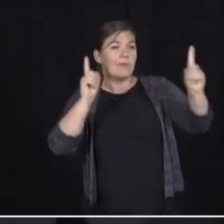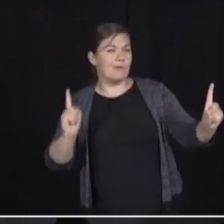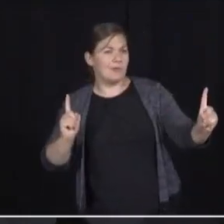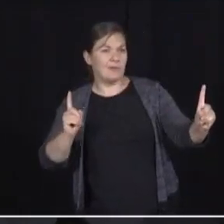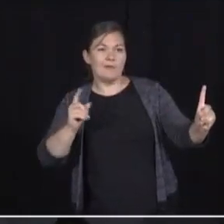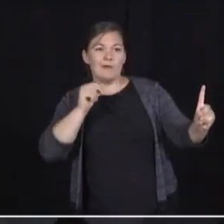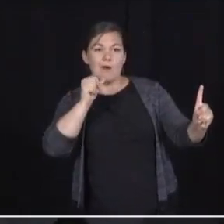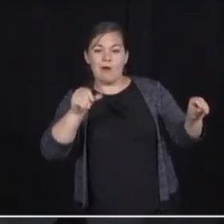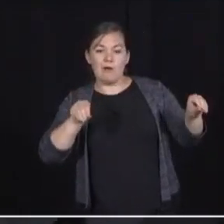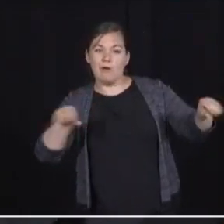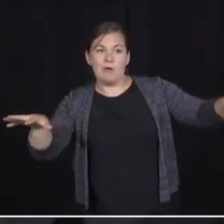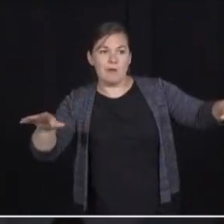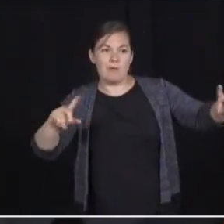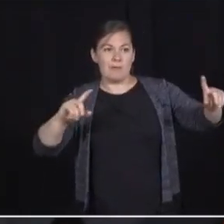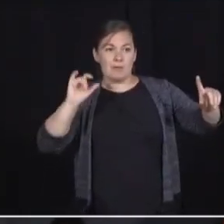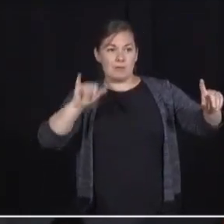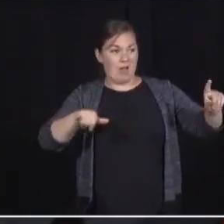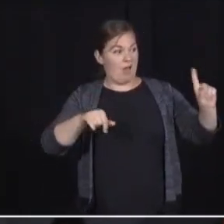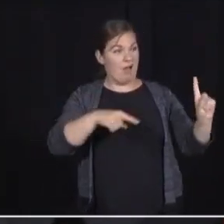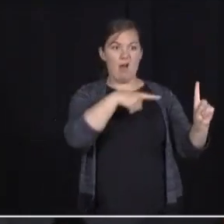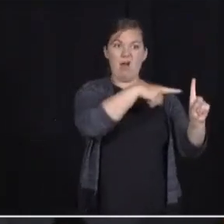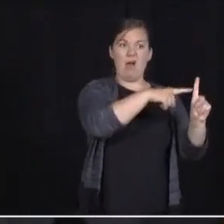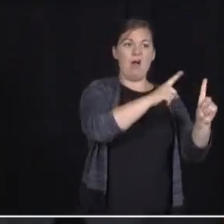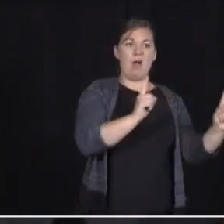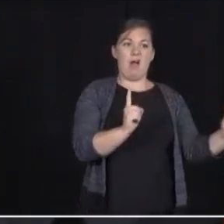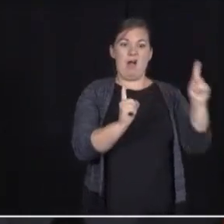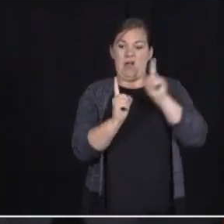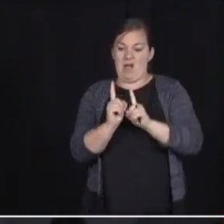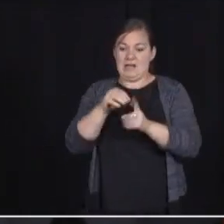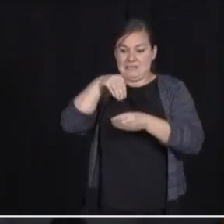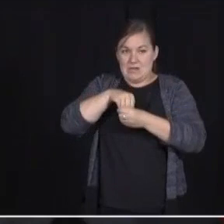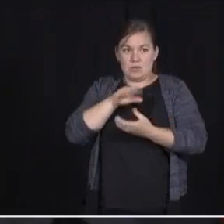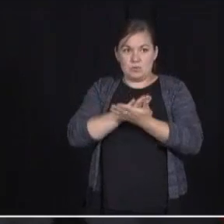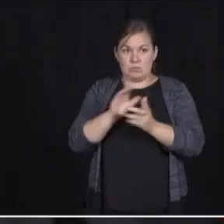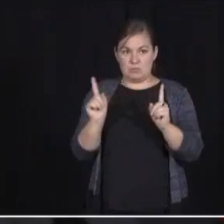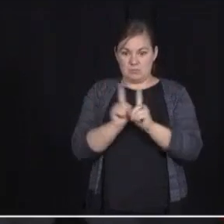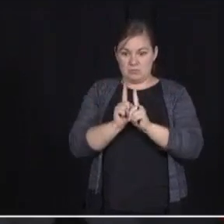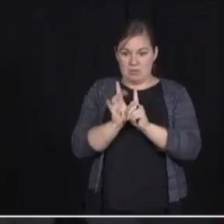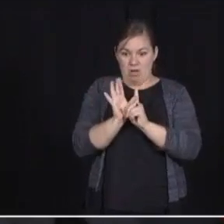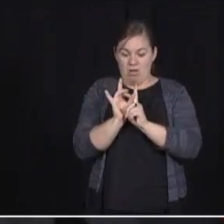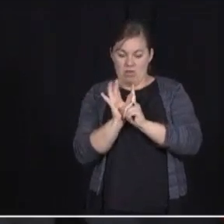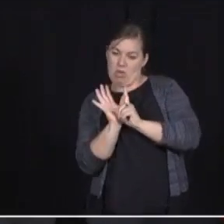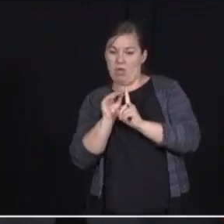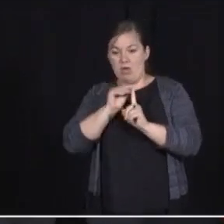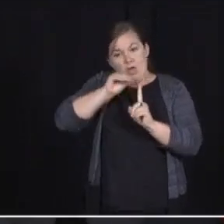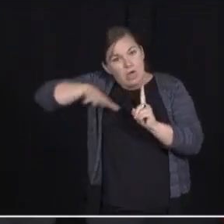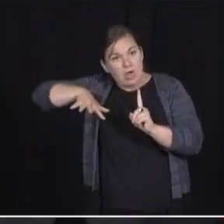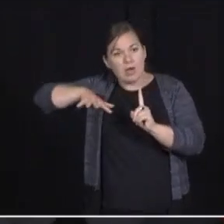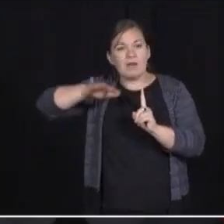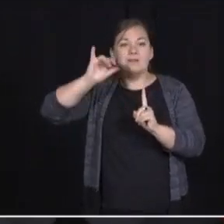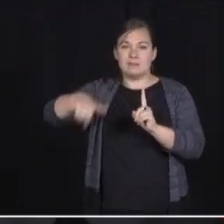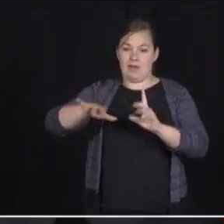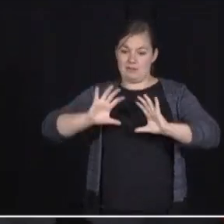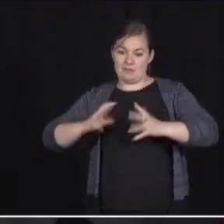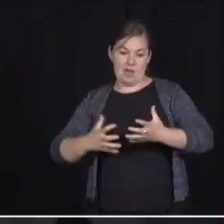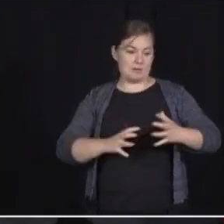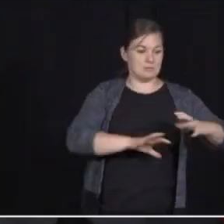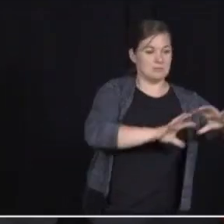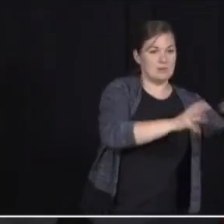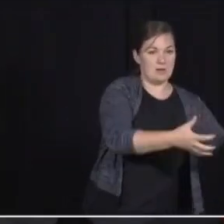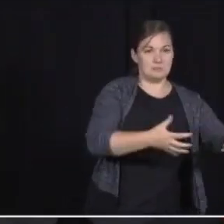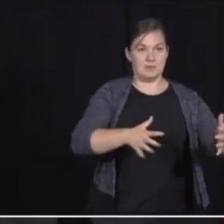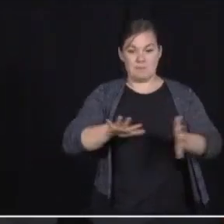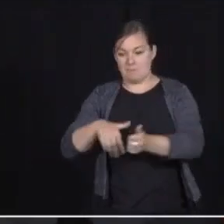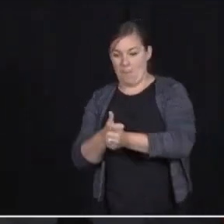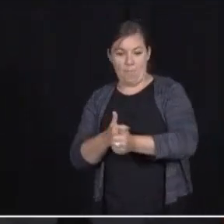we find they actually infected each other at school somehow, then we're looking at 2 classrooms and following them up. It would